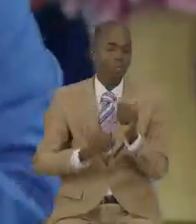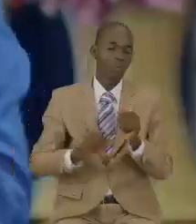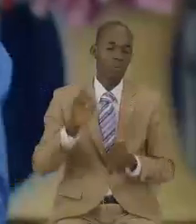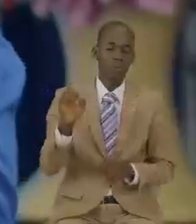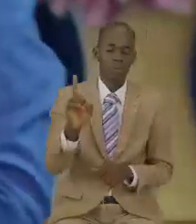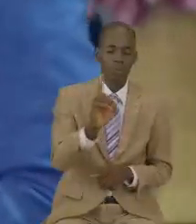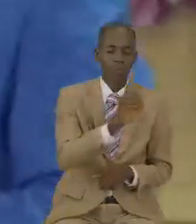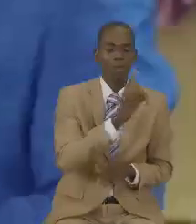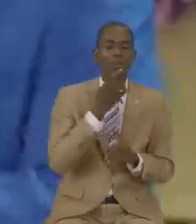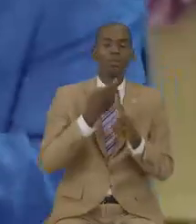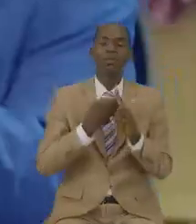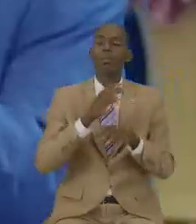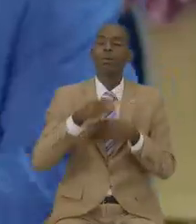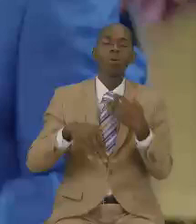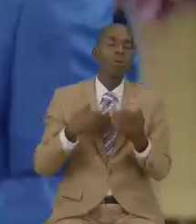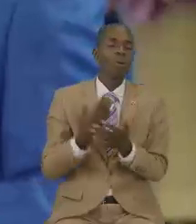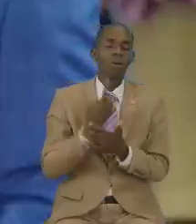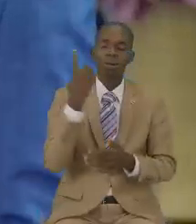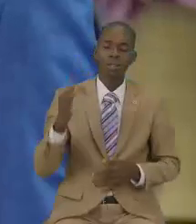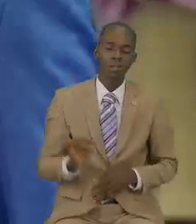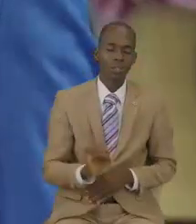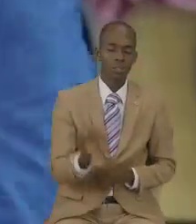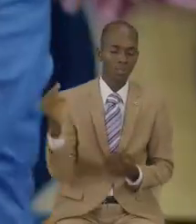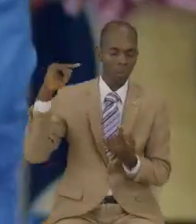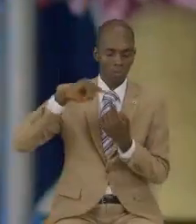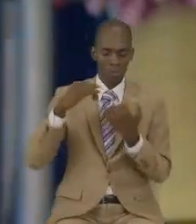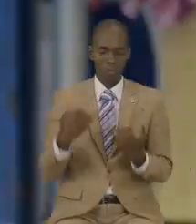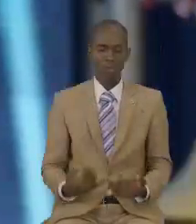from all eternity until today,